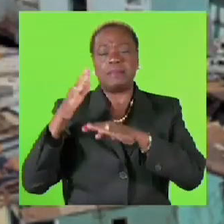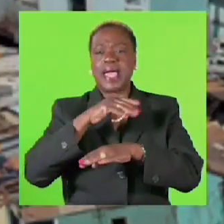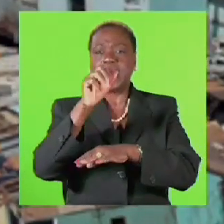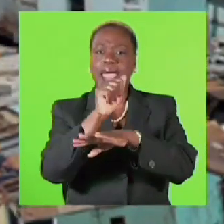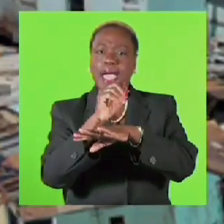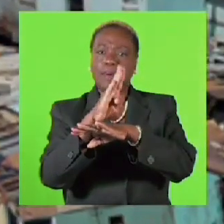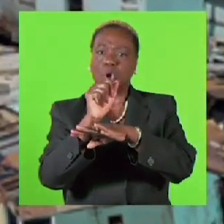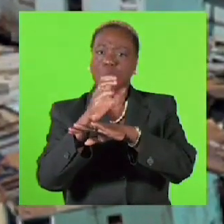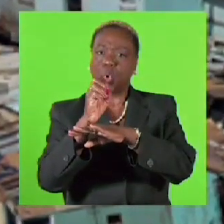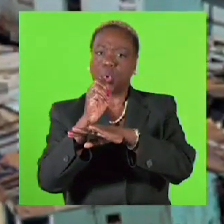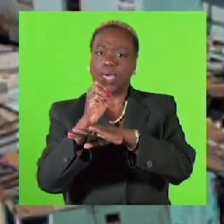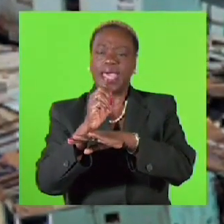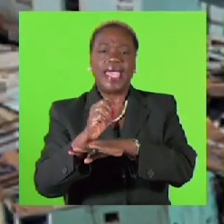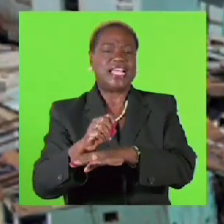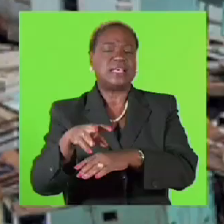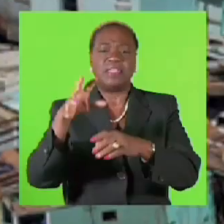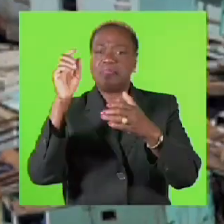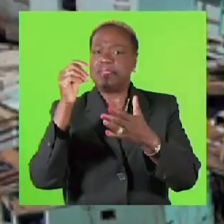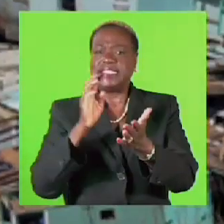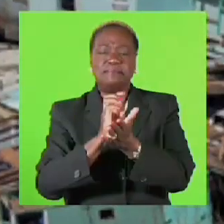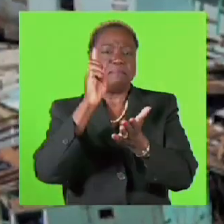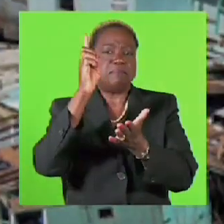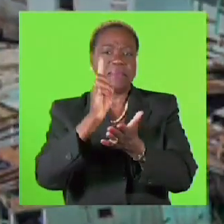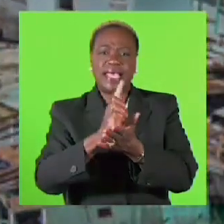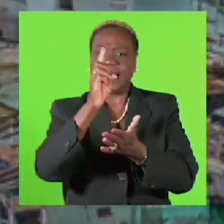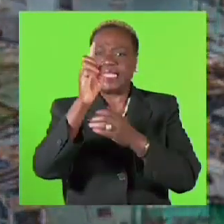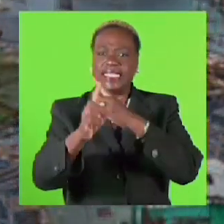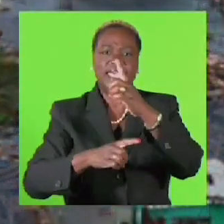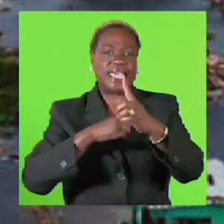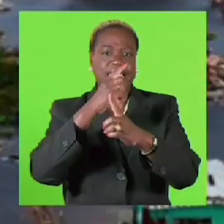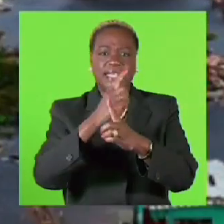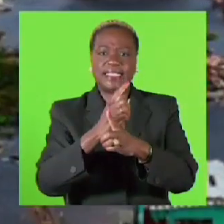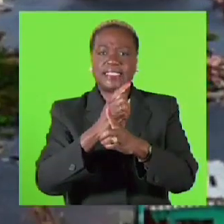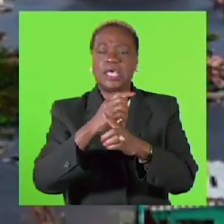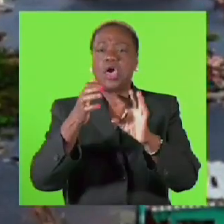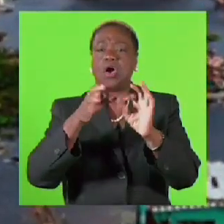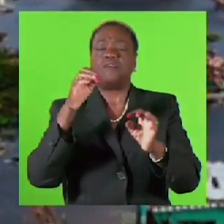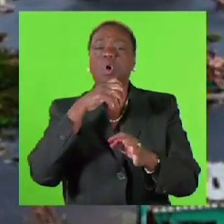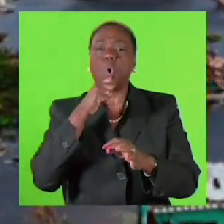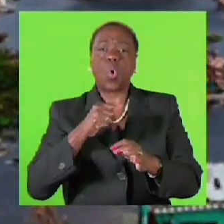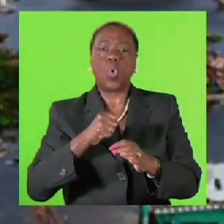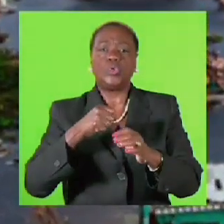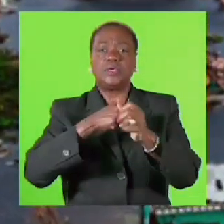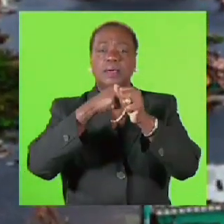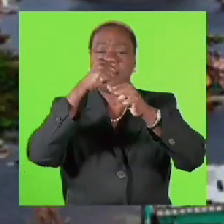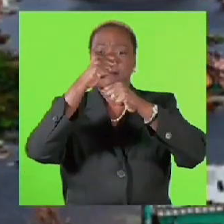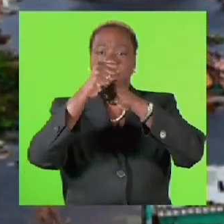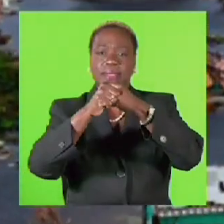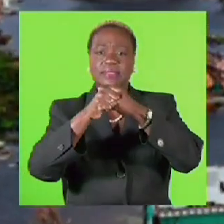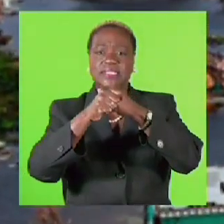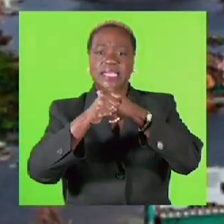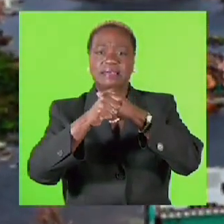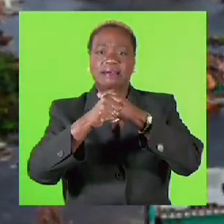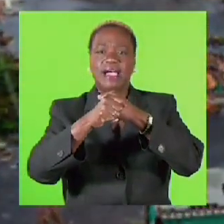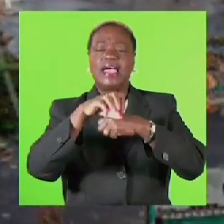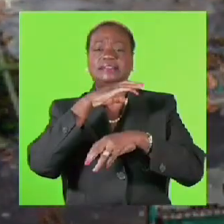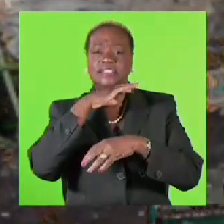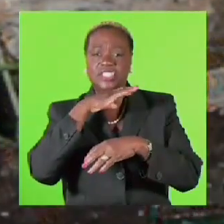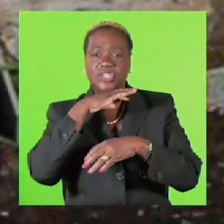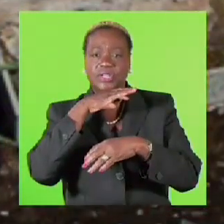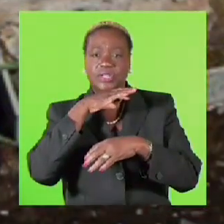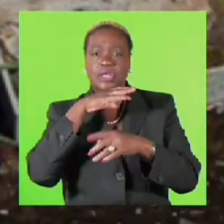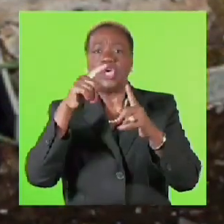it caused decades worth of debris, including of older structures. To